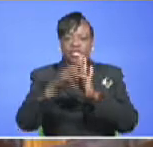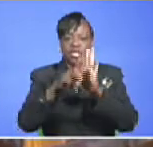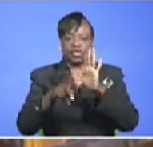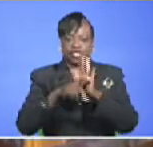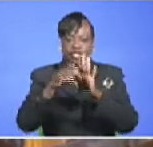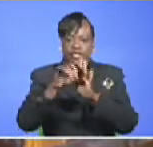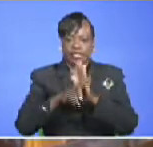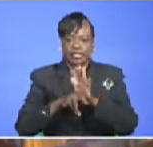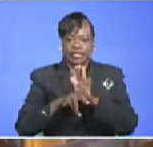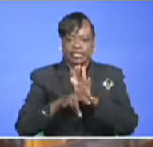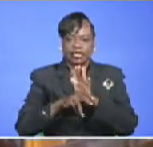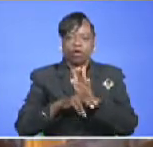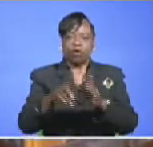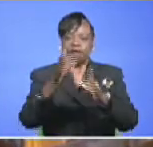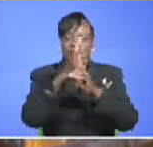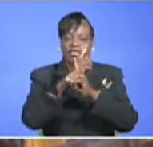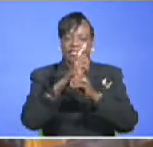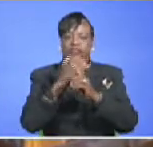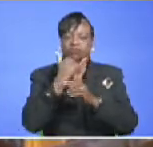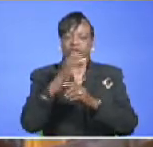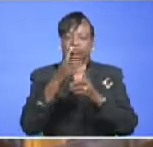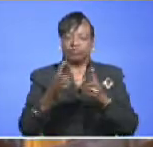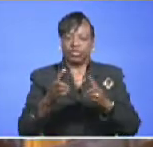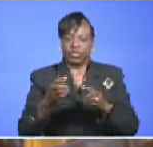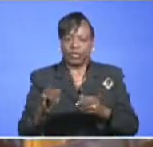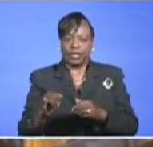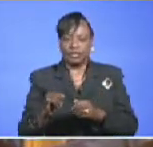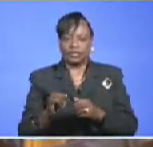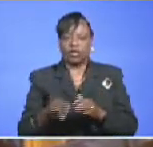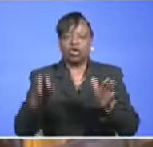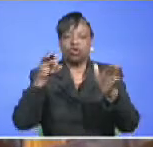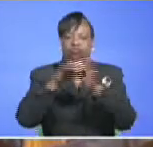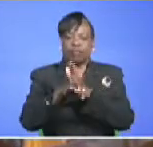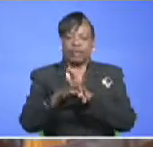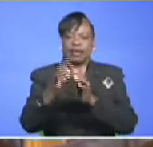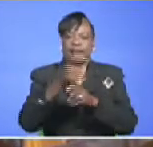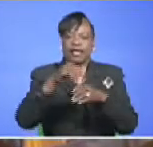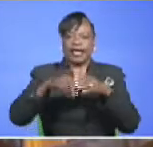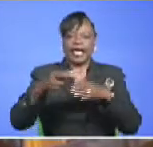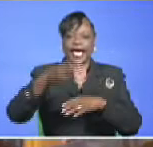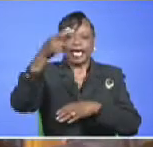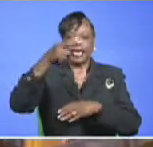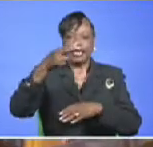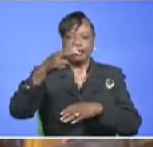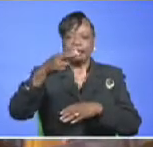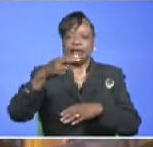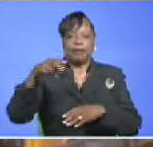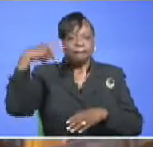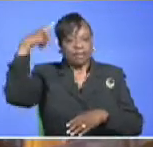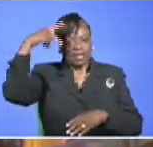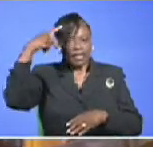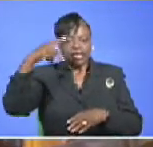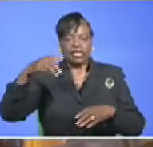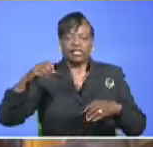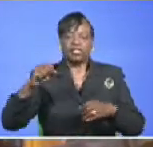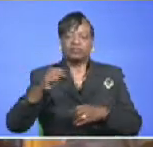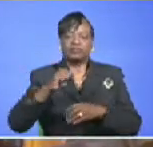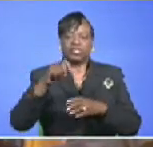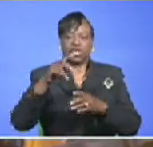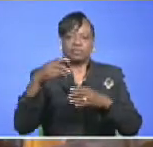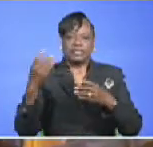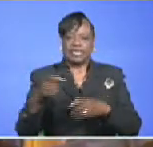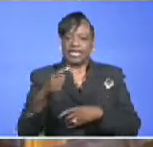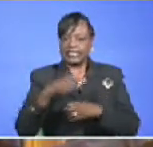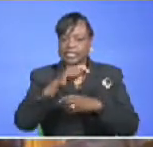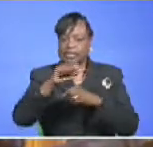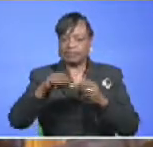such as sedition or criminal libel in highly politically charged circumstances,